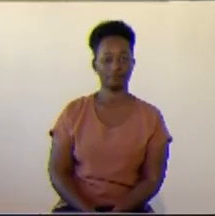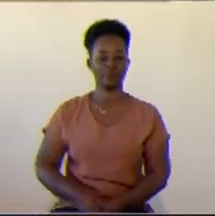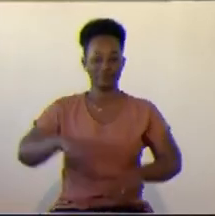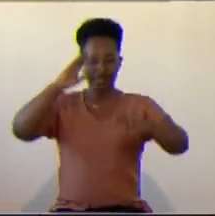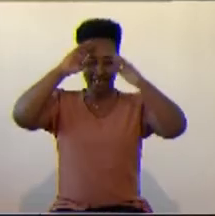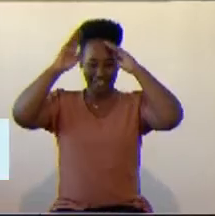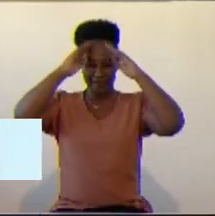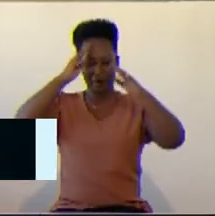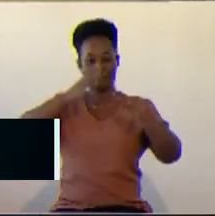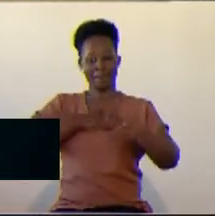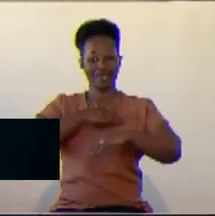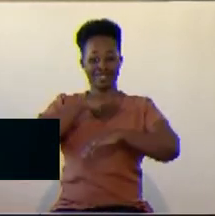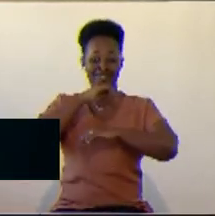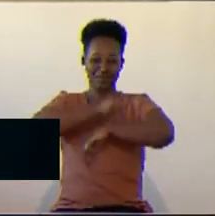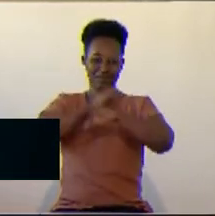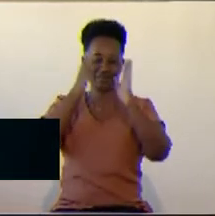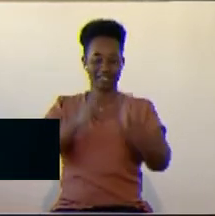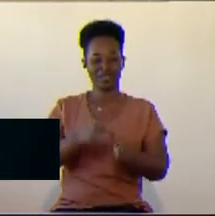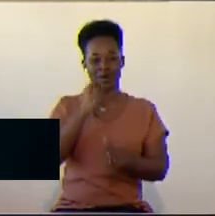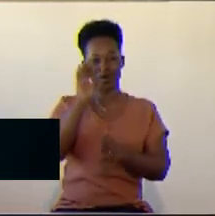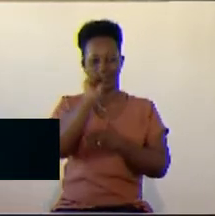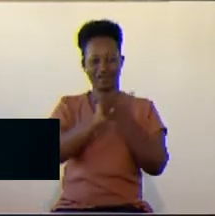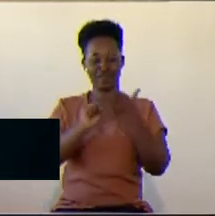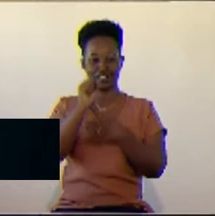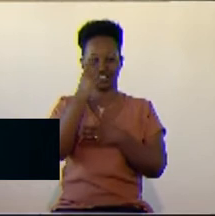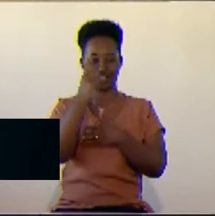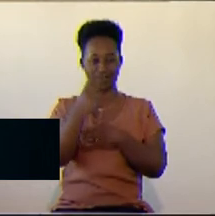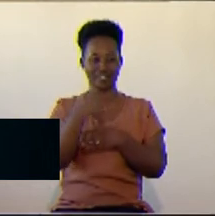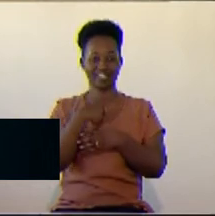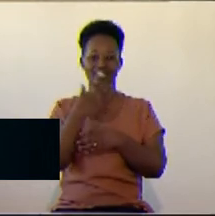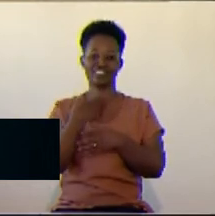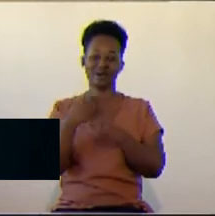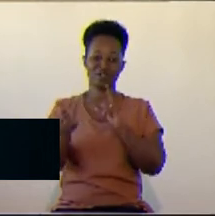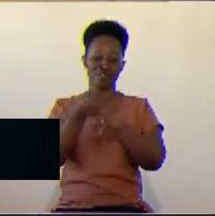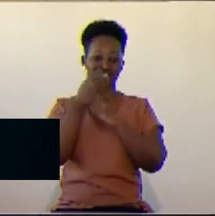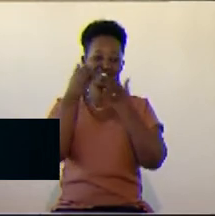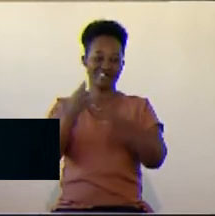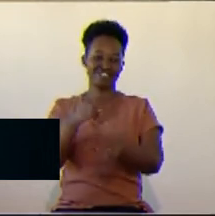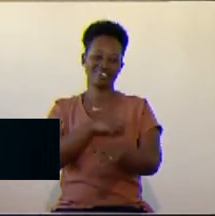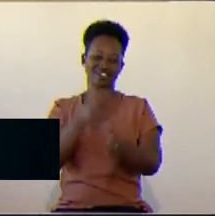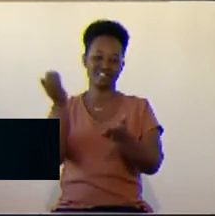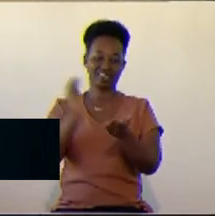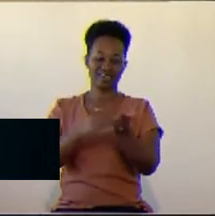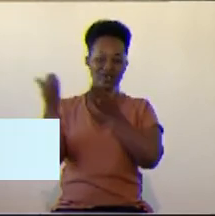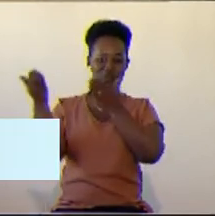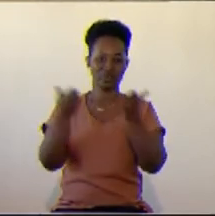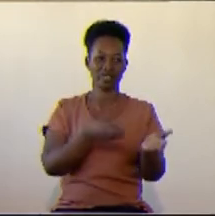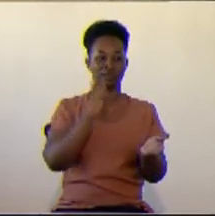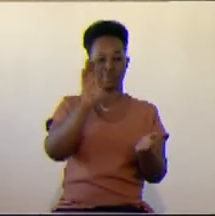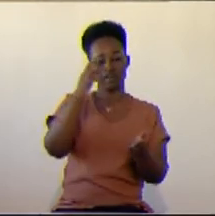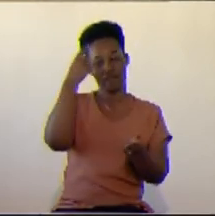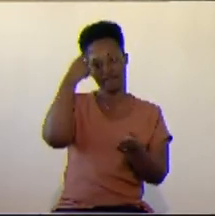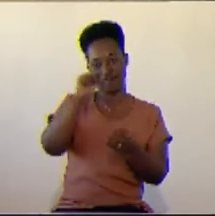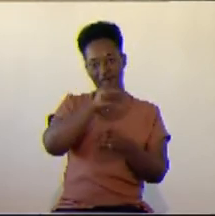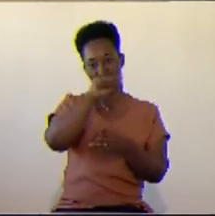dear students of Senior 2. I want to take this chance again to welcome you for another intensive